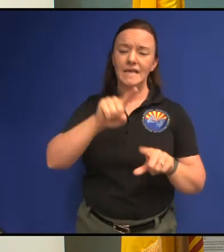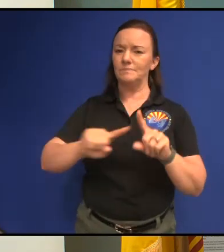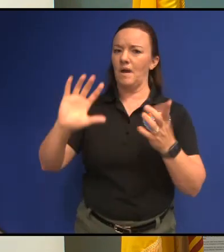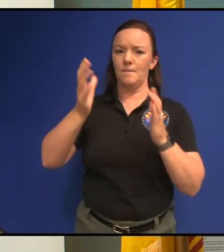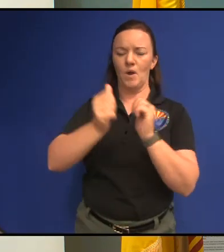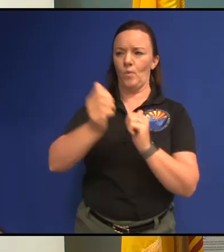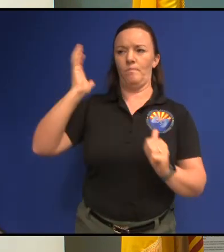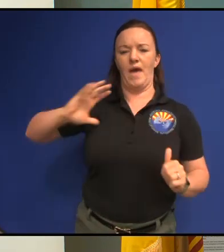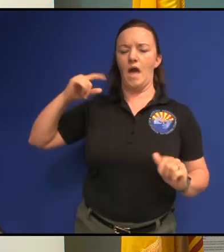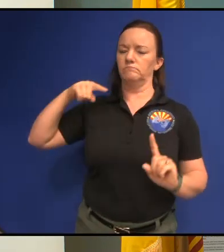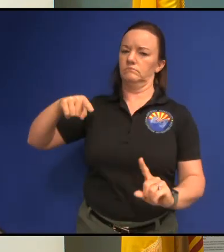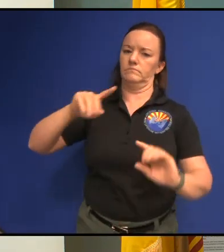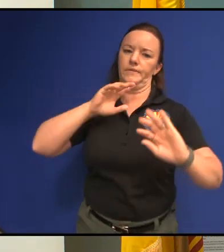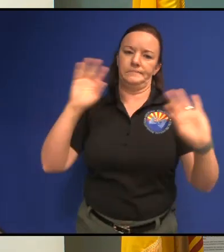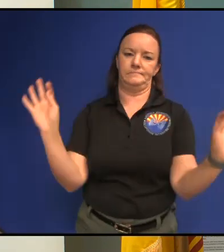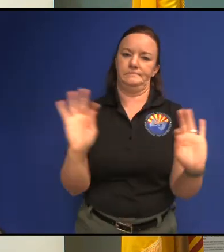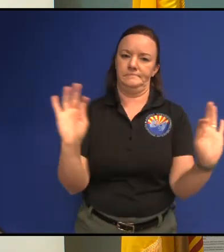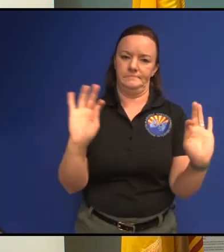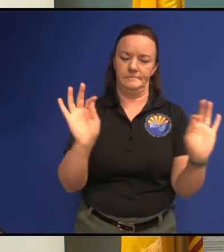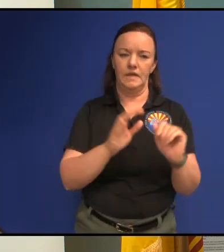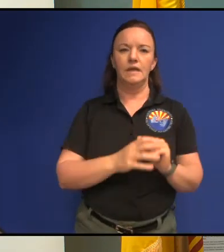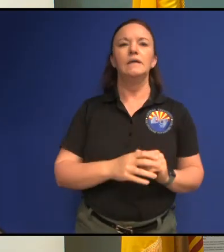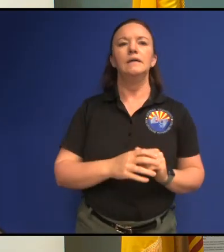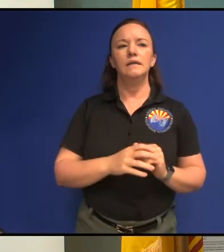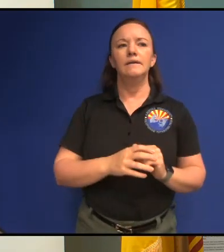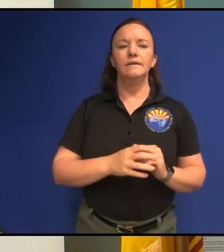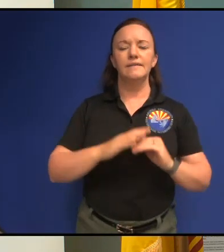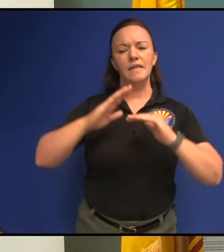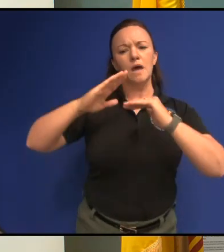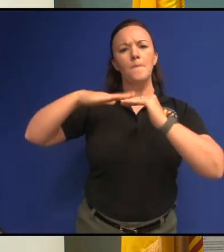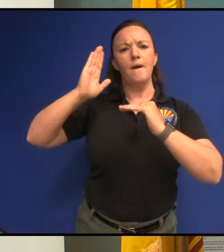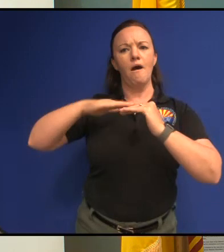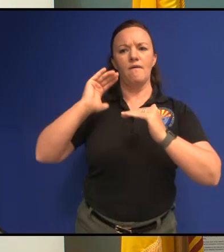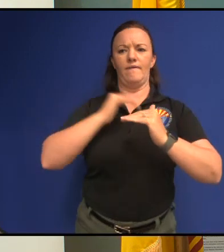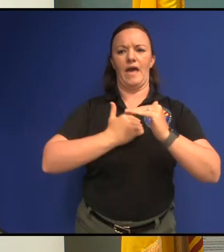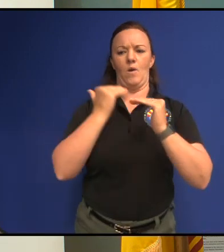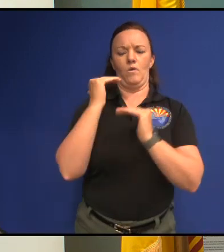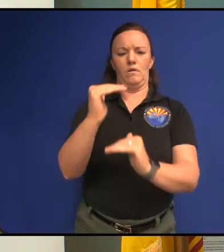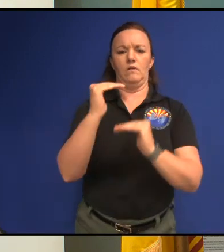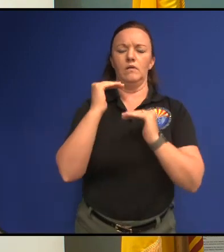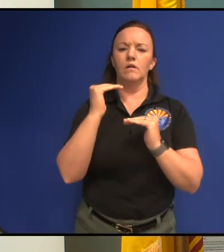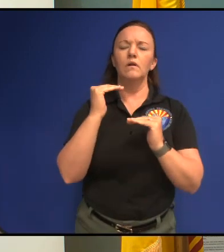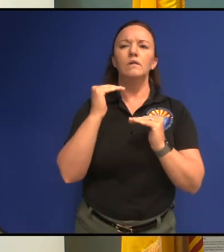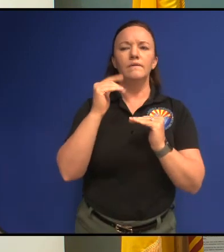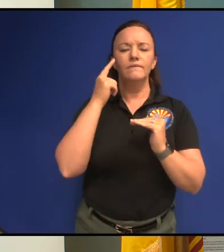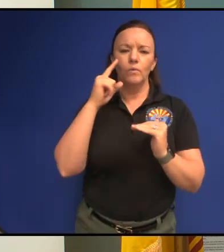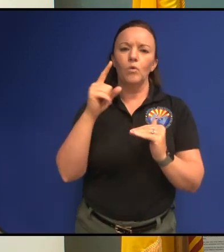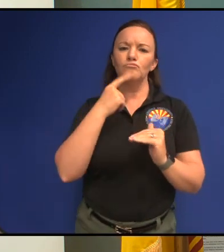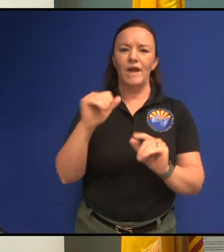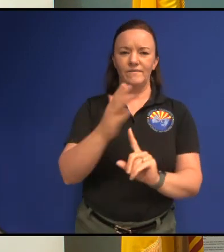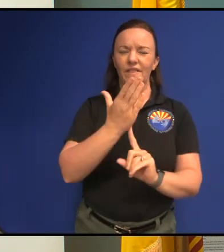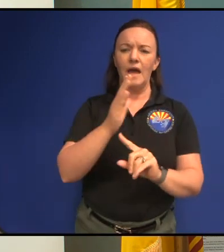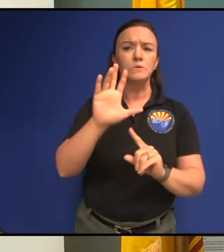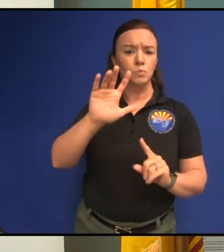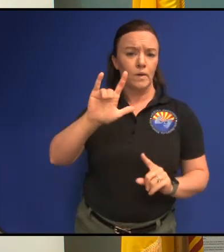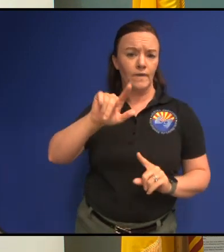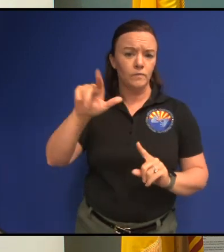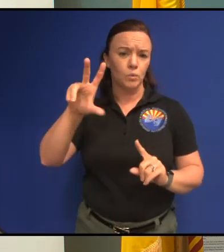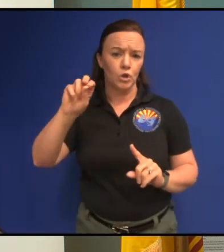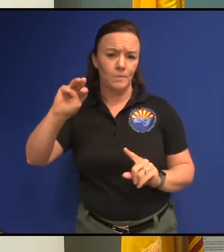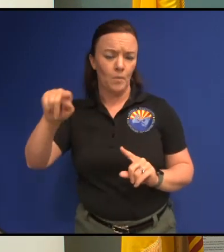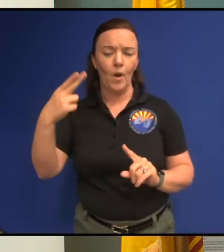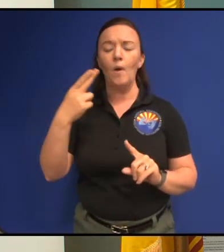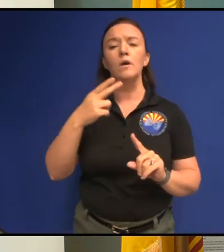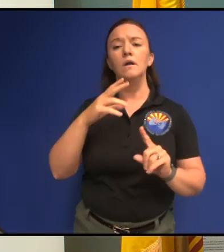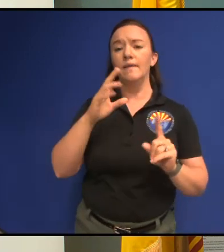and kind of north of where we use our threshold for red flag warnings, which is right around 25 to 30 miles per hour, it is still nowhere